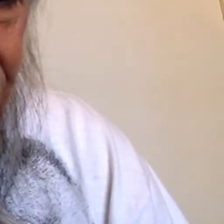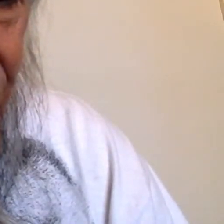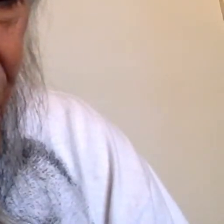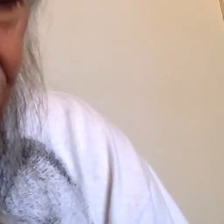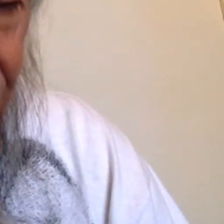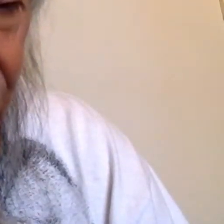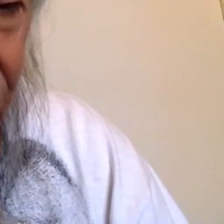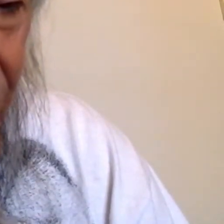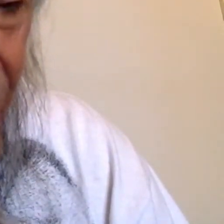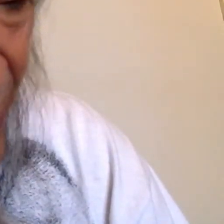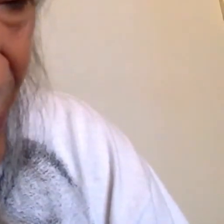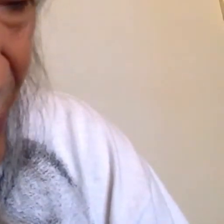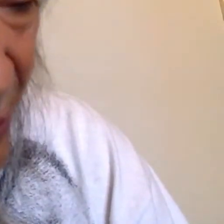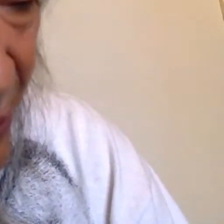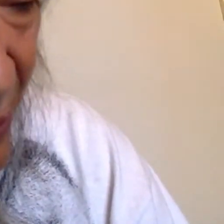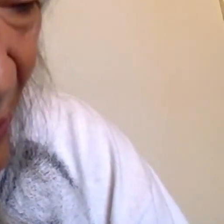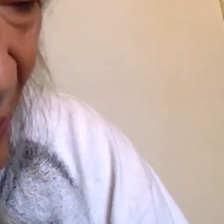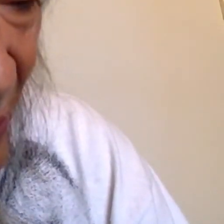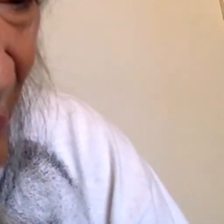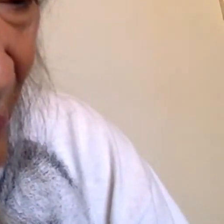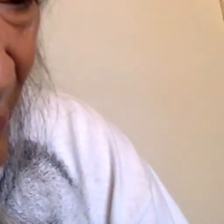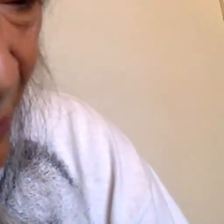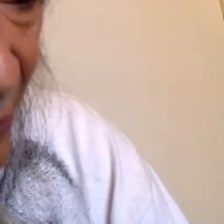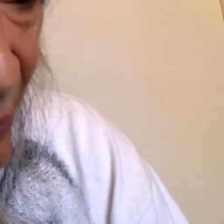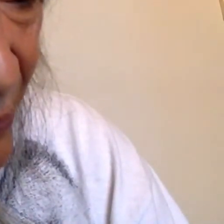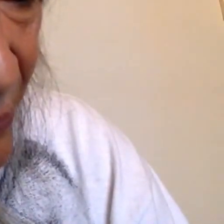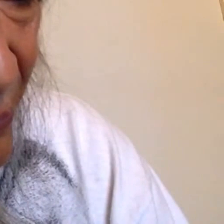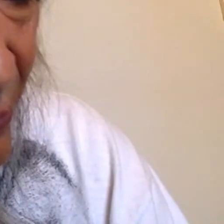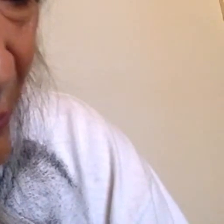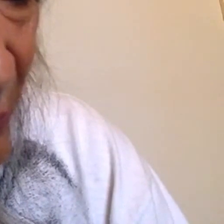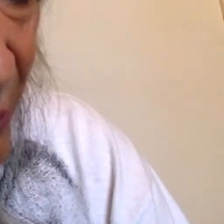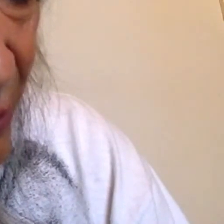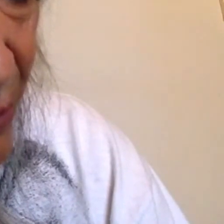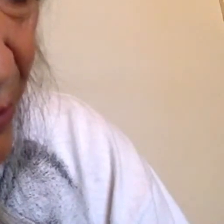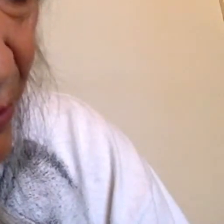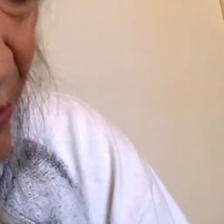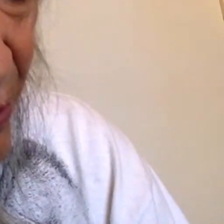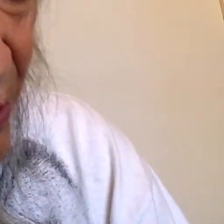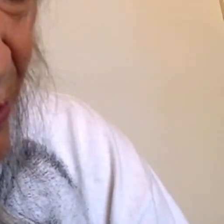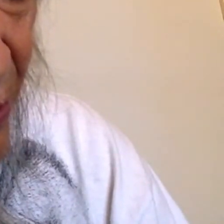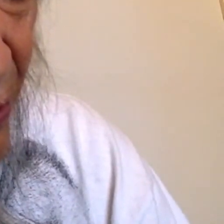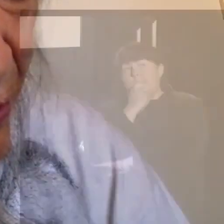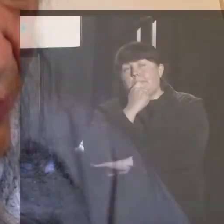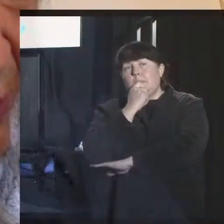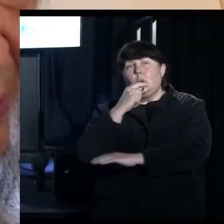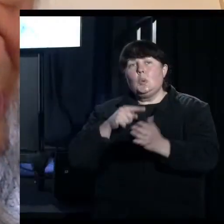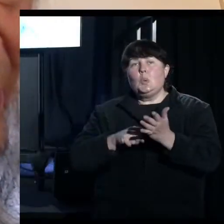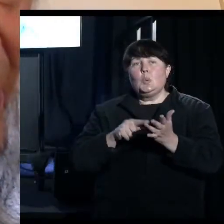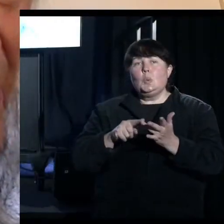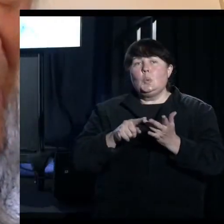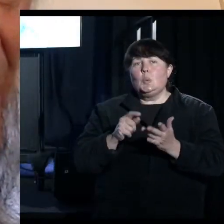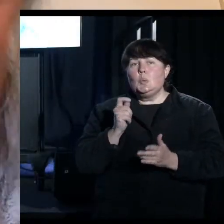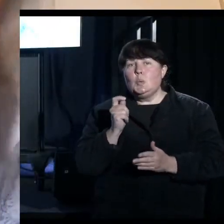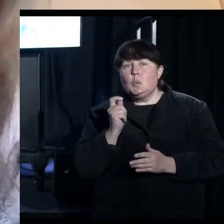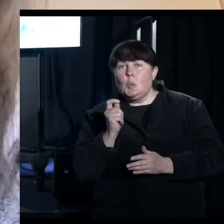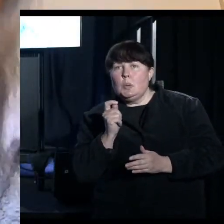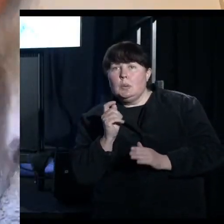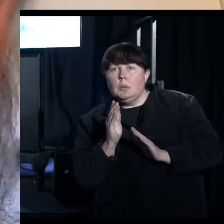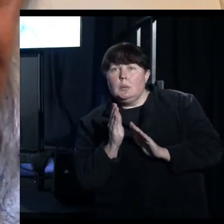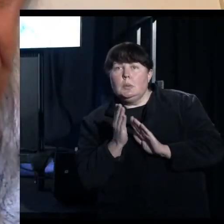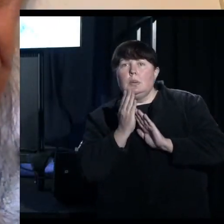Is too soon this time, because trepidation is not circumstance, but